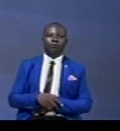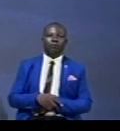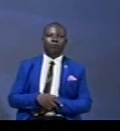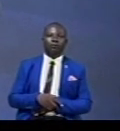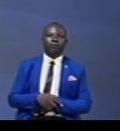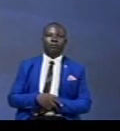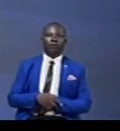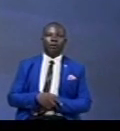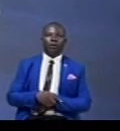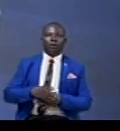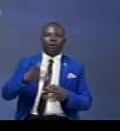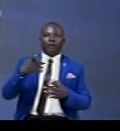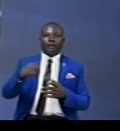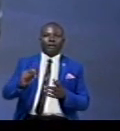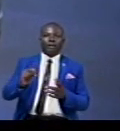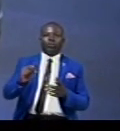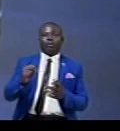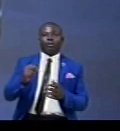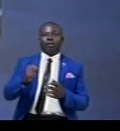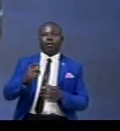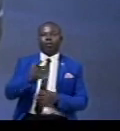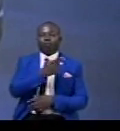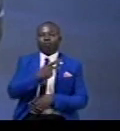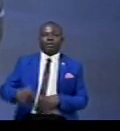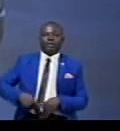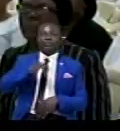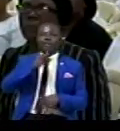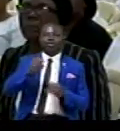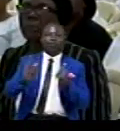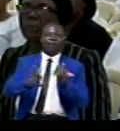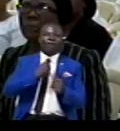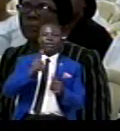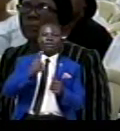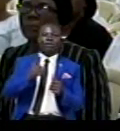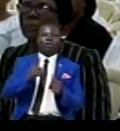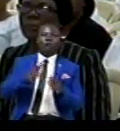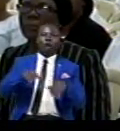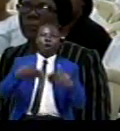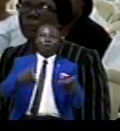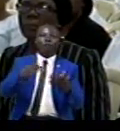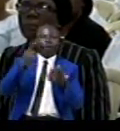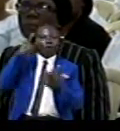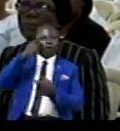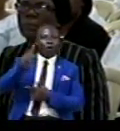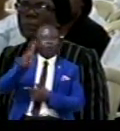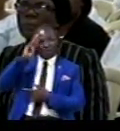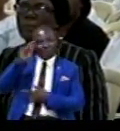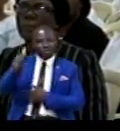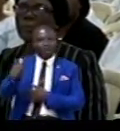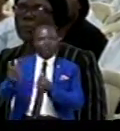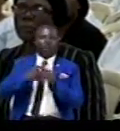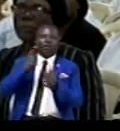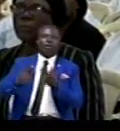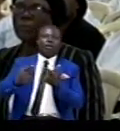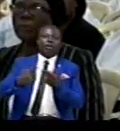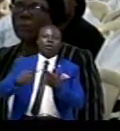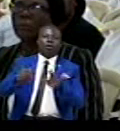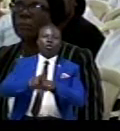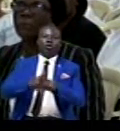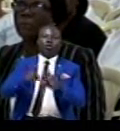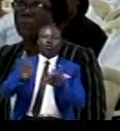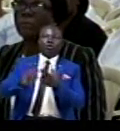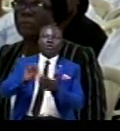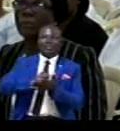the priest is to First offer for himself and then he also to sanctify the Tabernacle